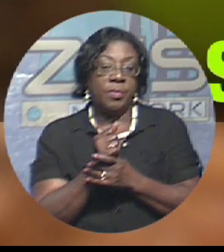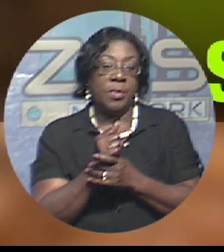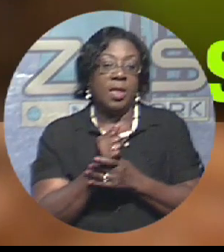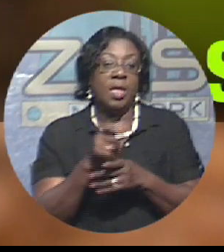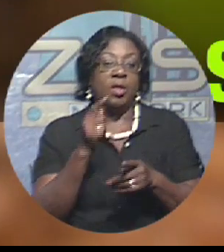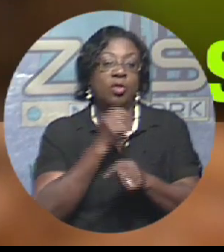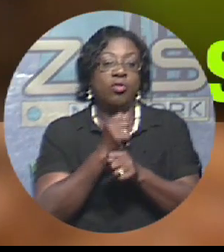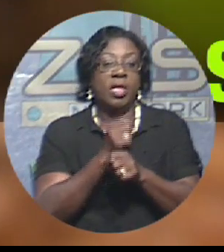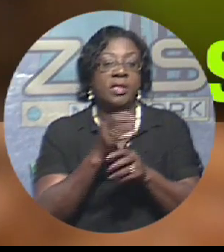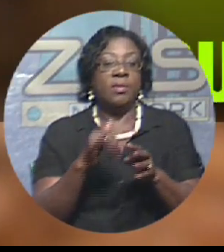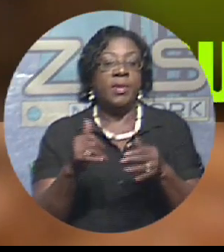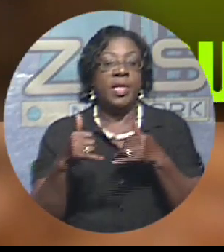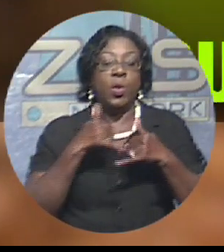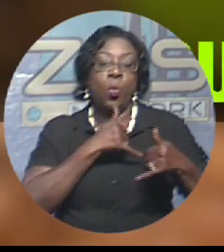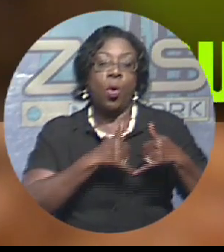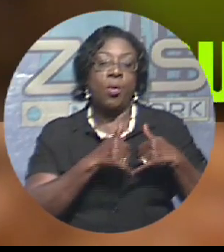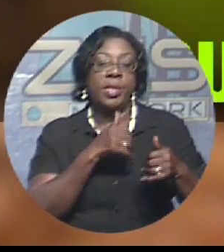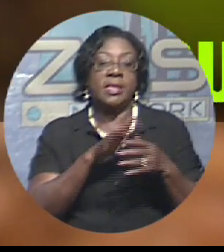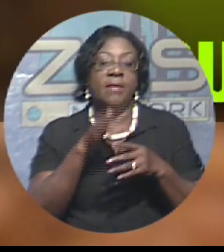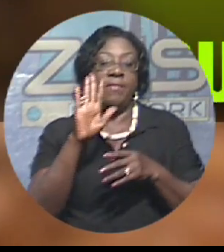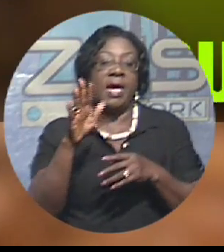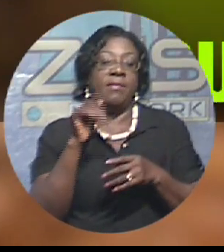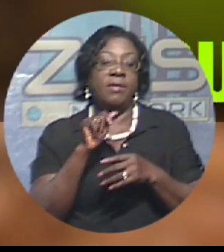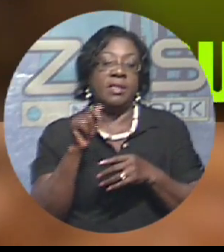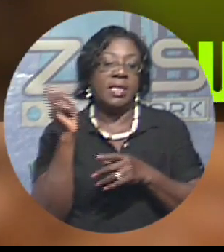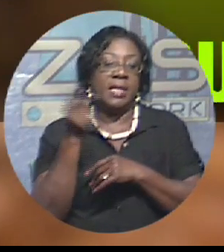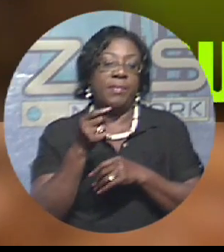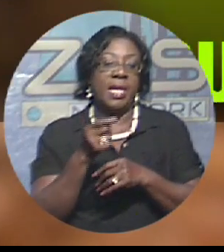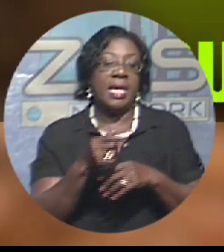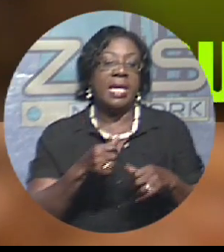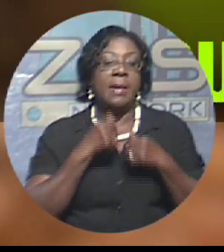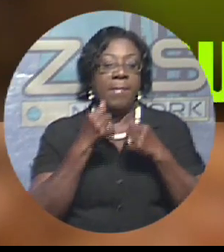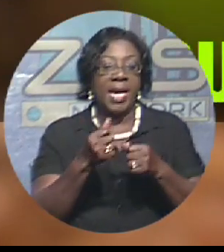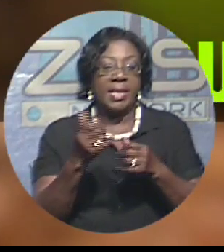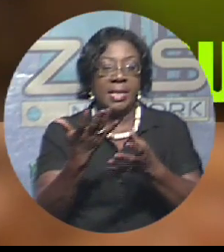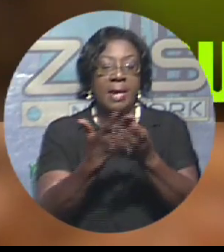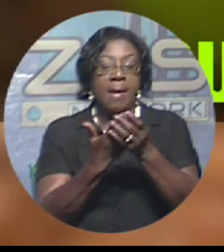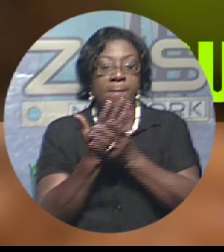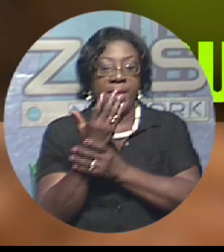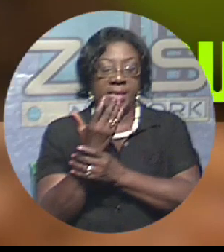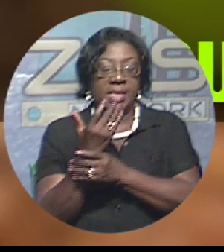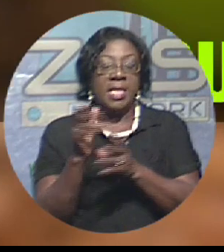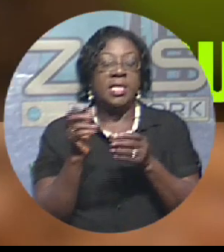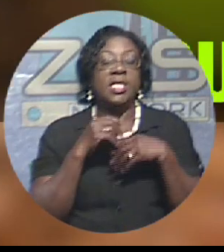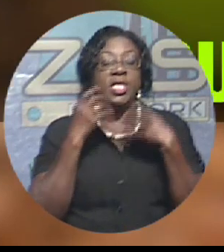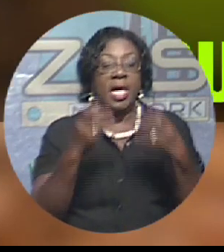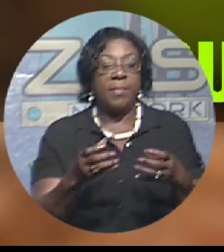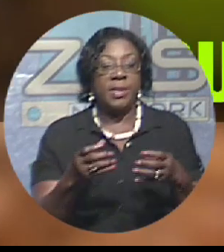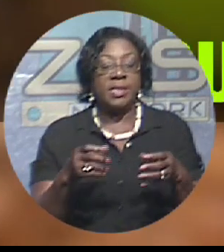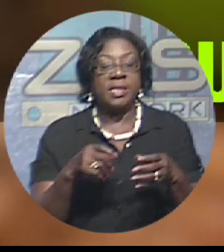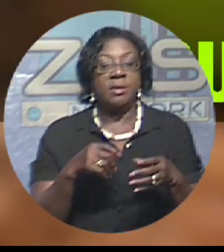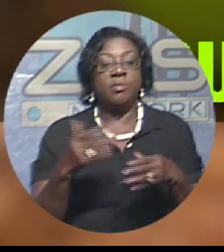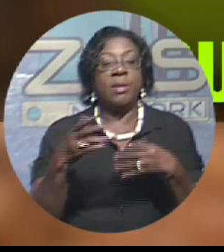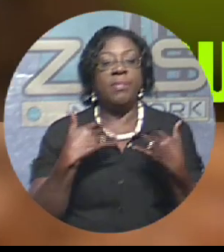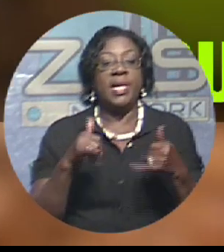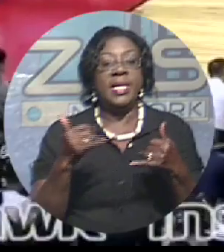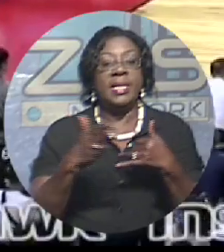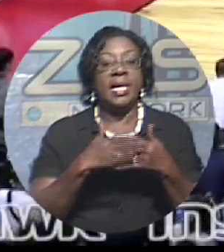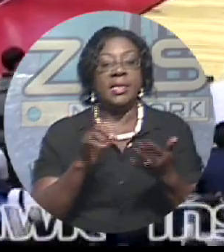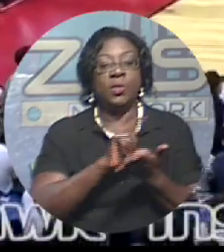the Truckers play the Warriors, while at 5:30, it's the Hitmen and Mighty Mitts. The championship series will be played next